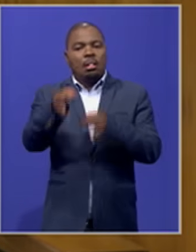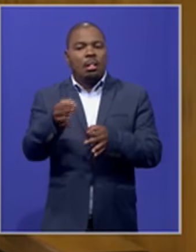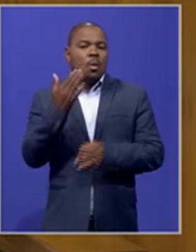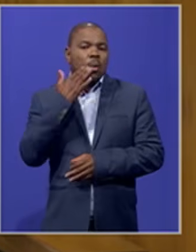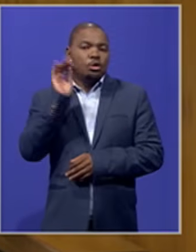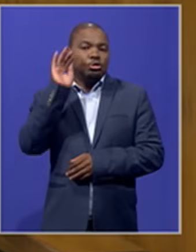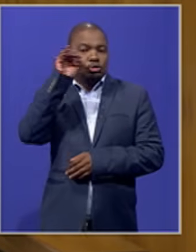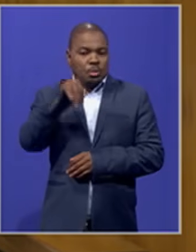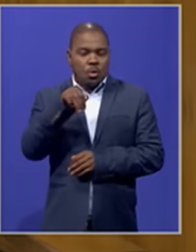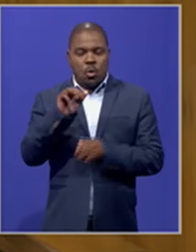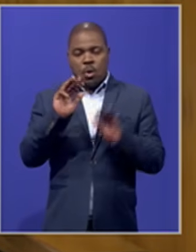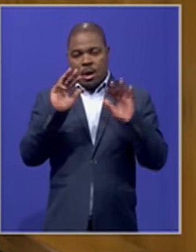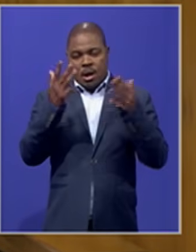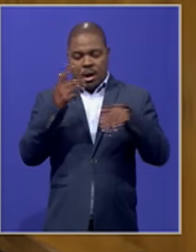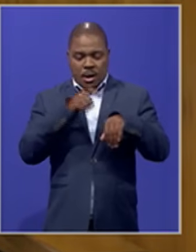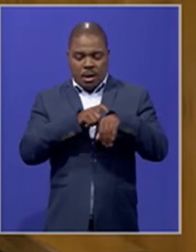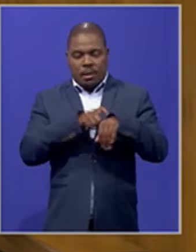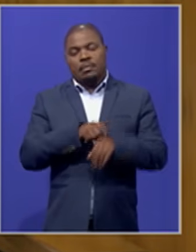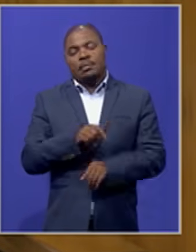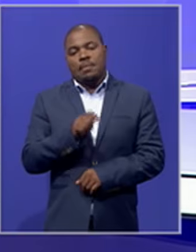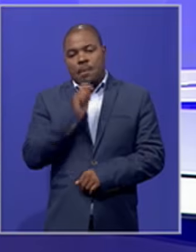tomorrow morning at 9 o'clock.